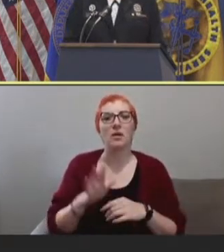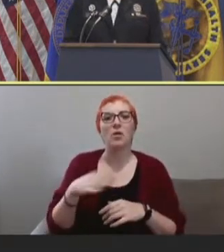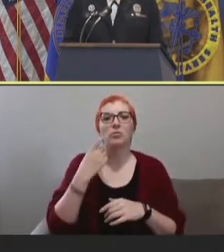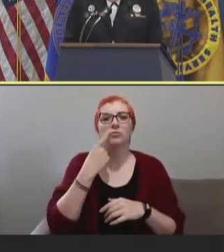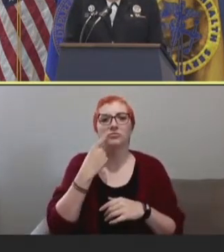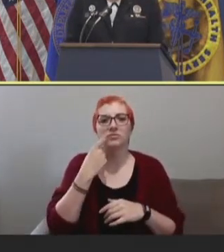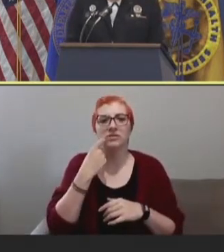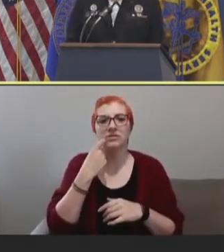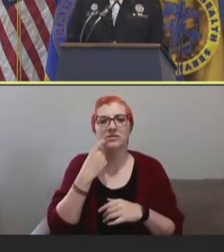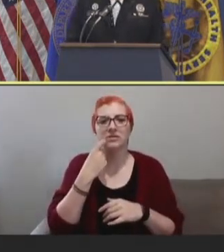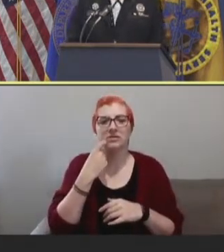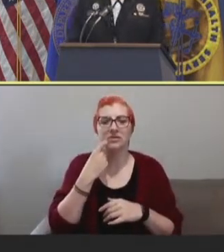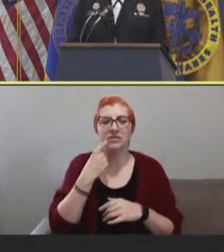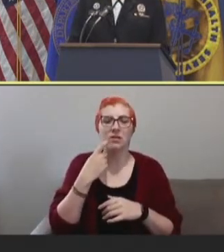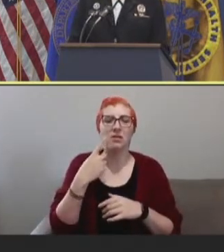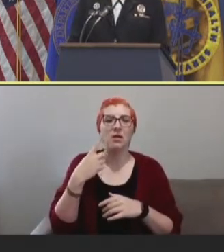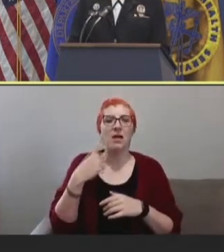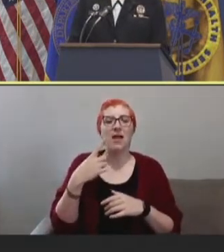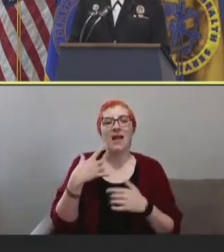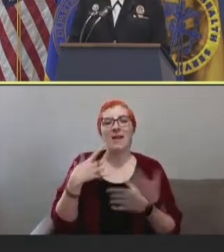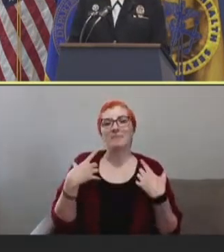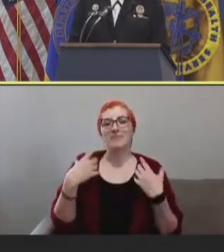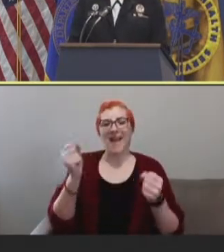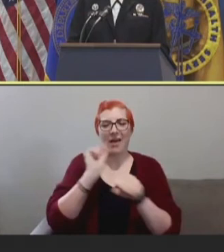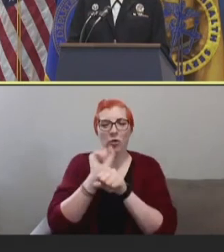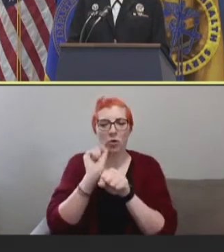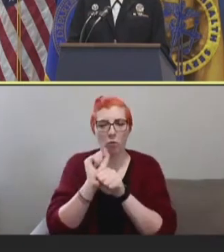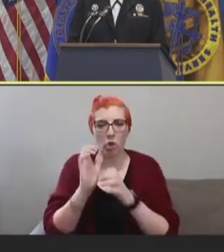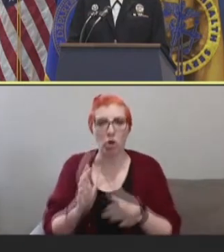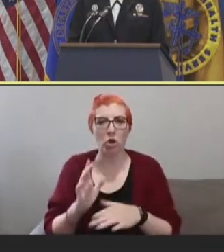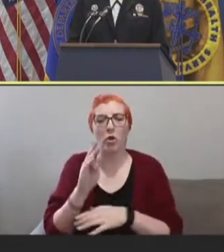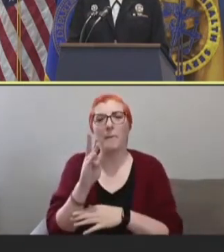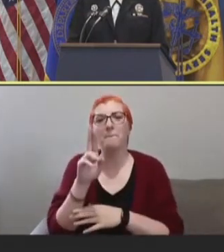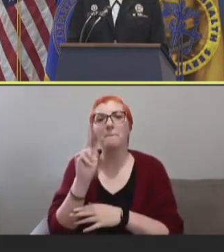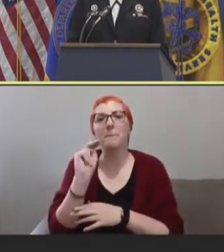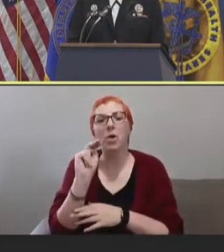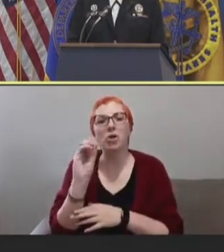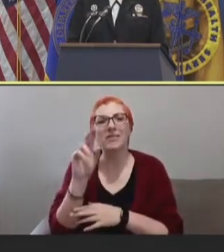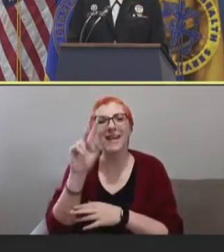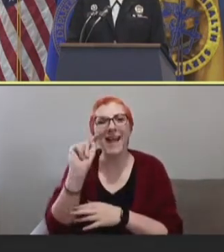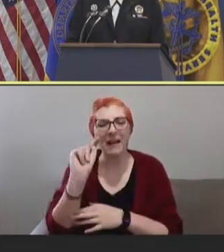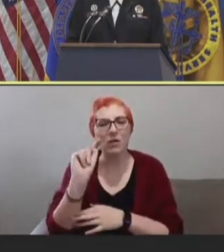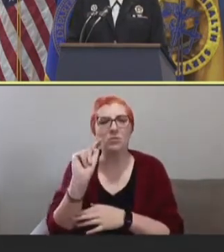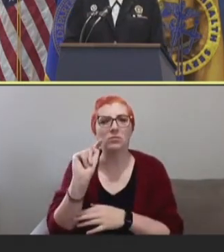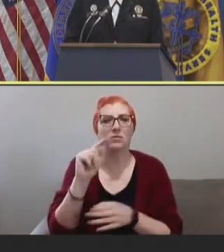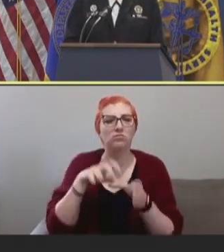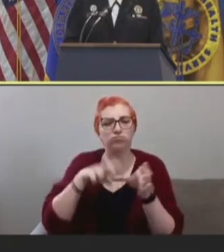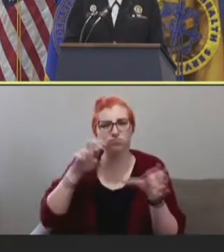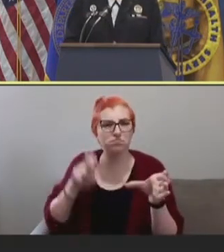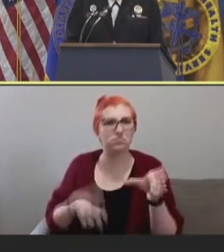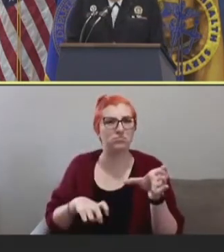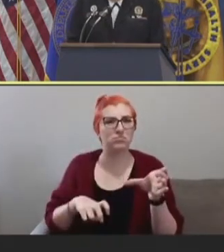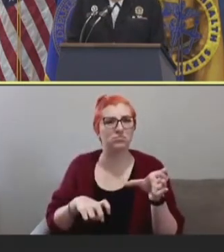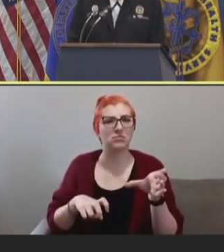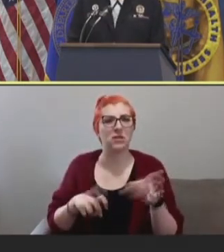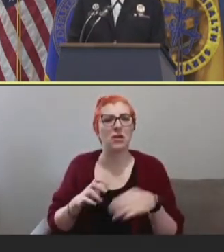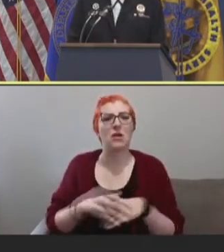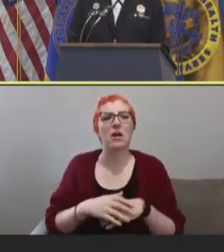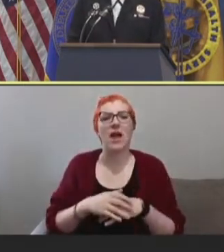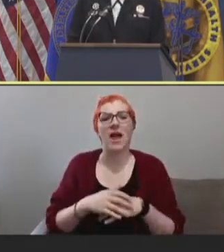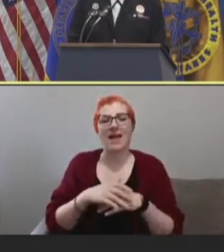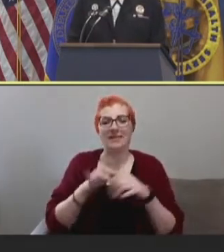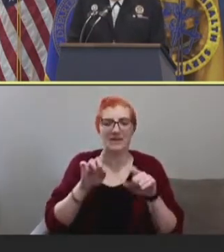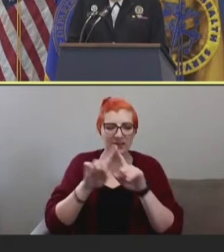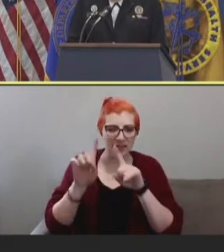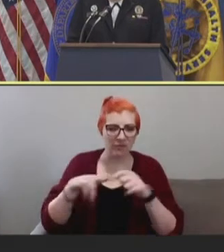worker burnout and health worker resignations and the challenges that health workers and public health workers are facing across the